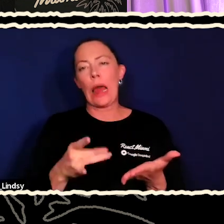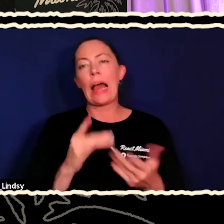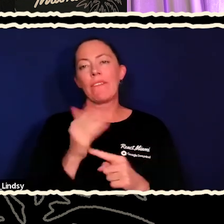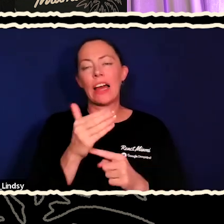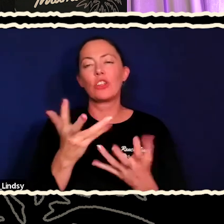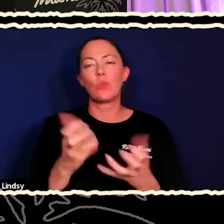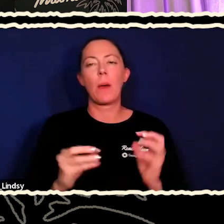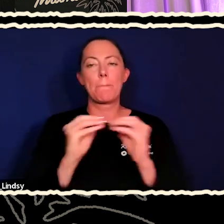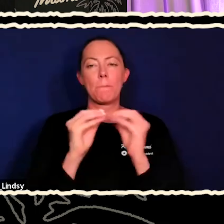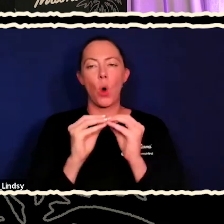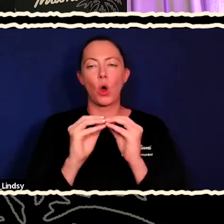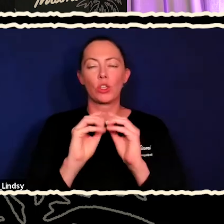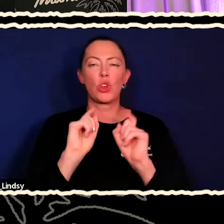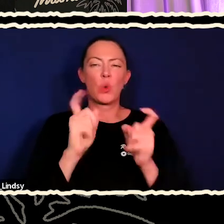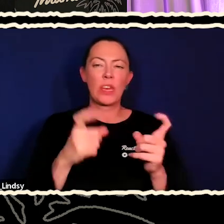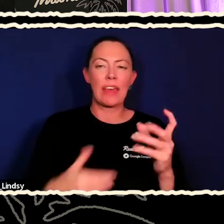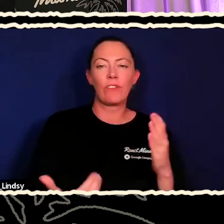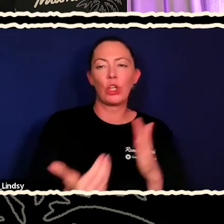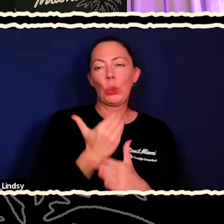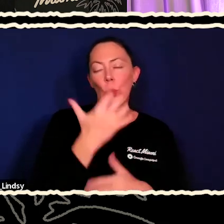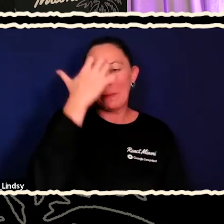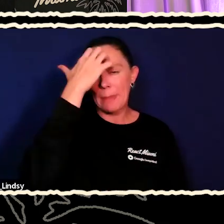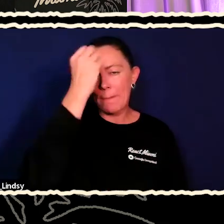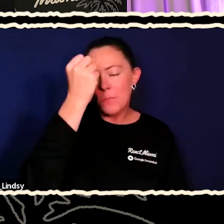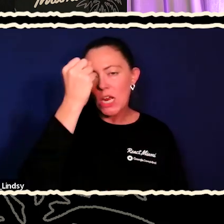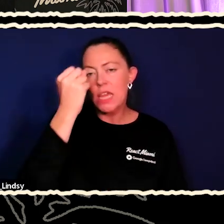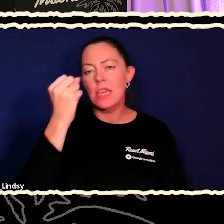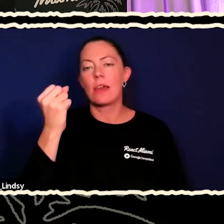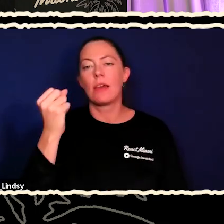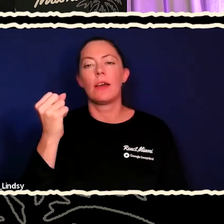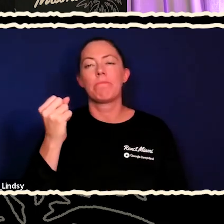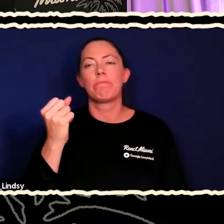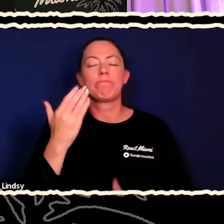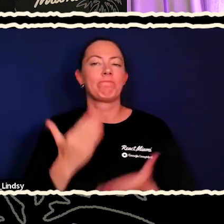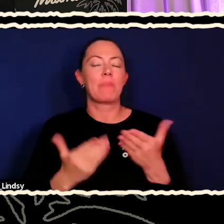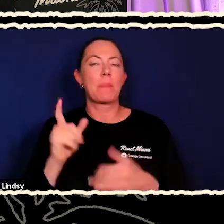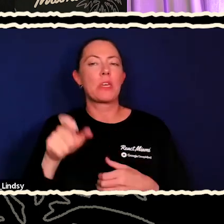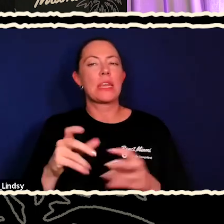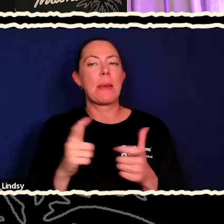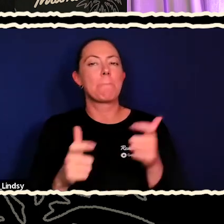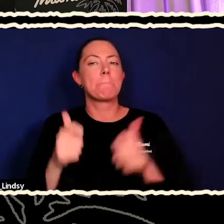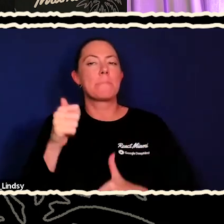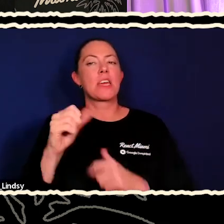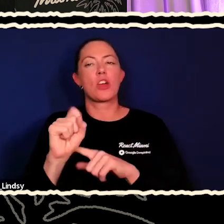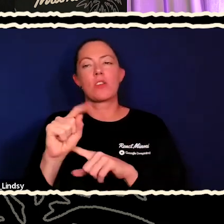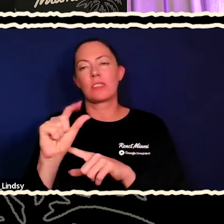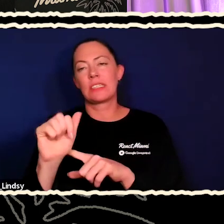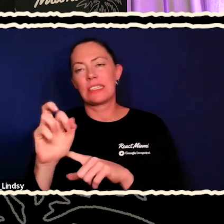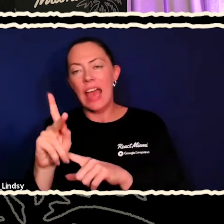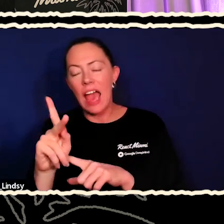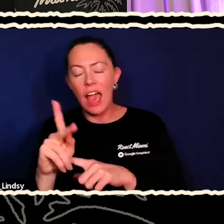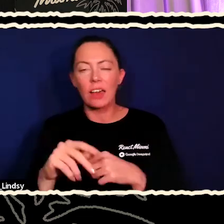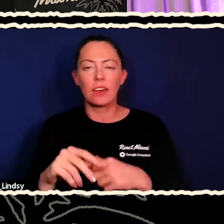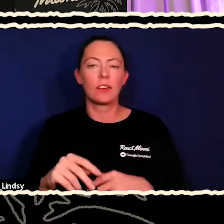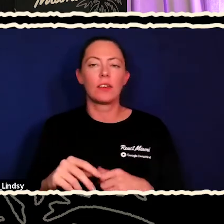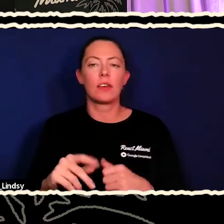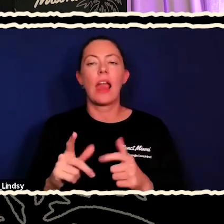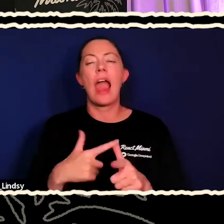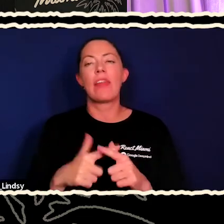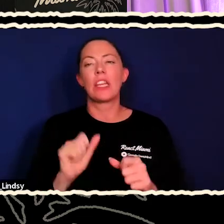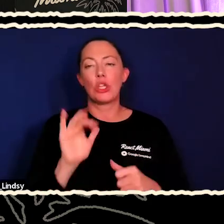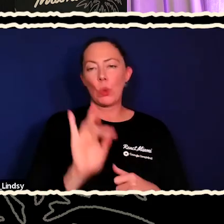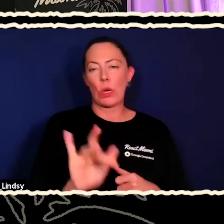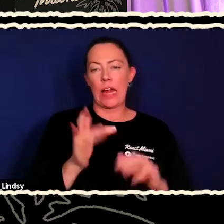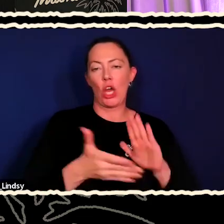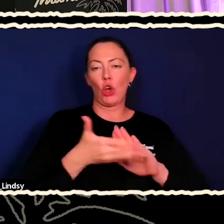new memory. We can say, yeah, you might need a bigger stack in Node.js, whatever you need. And then I can click Run Diagnostics.